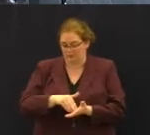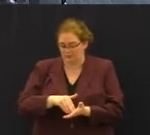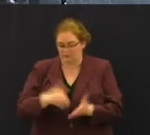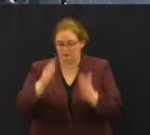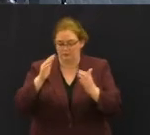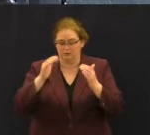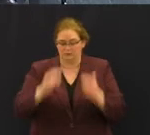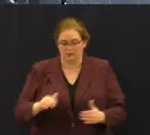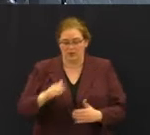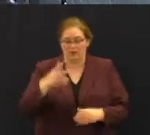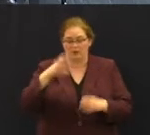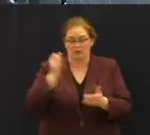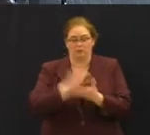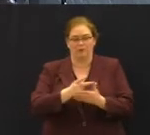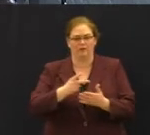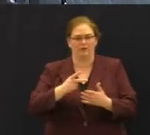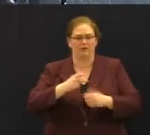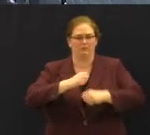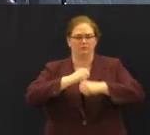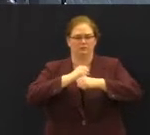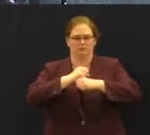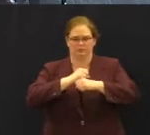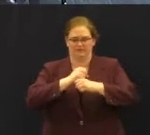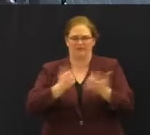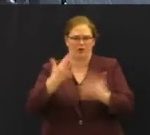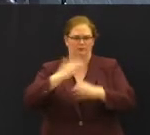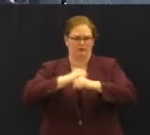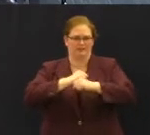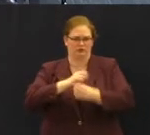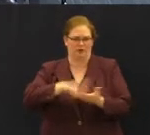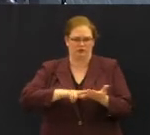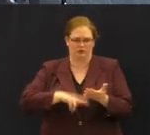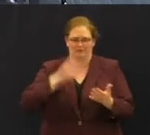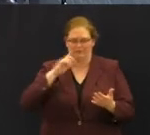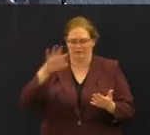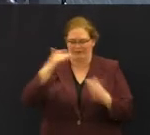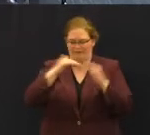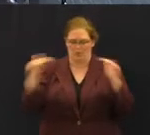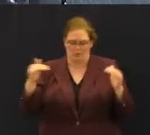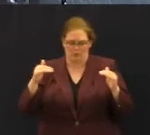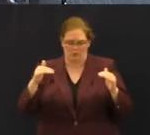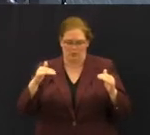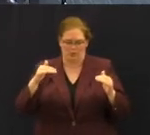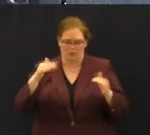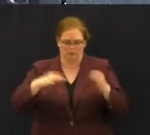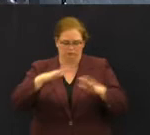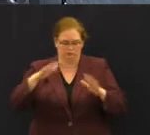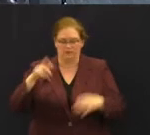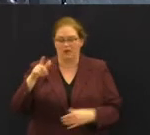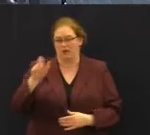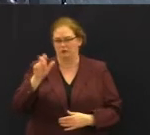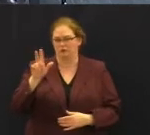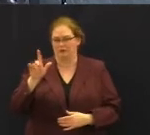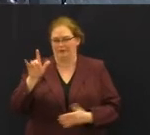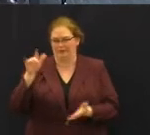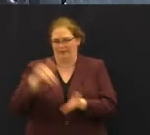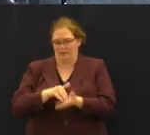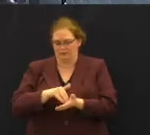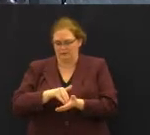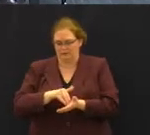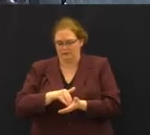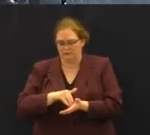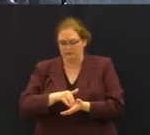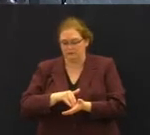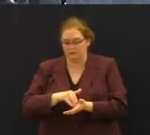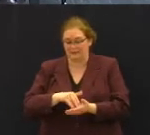$133,000. And approving the fire protection contract for the 5th floor Justice Center build-out at $123,000.